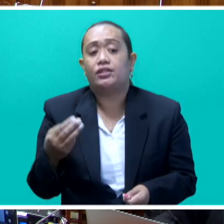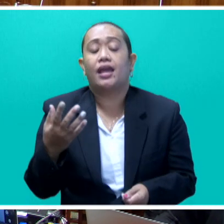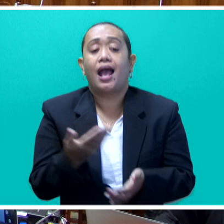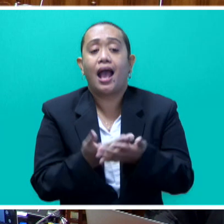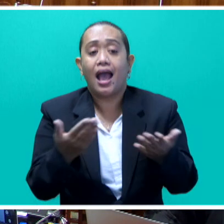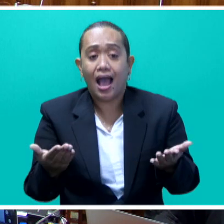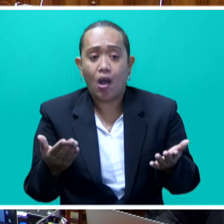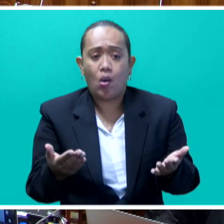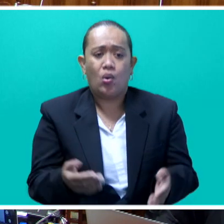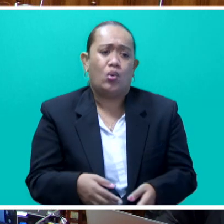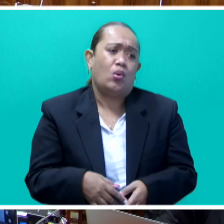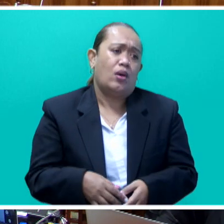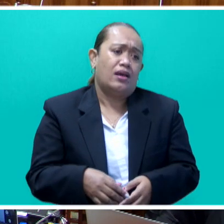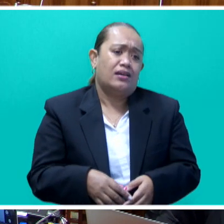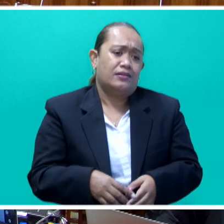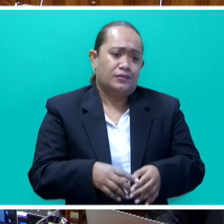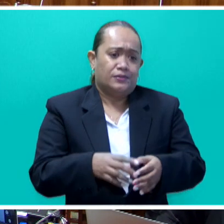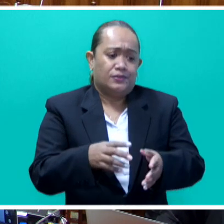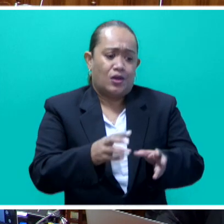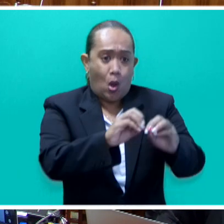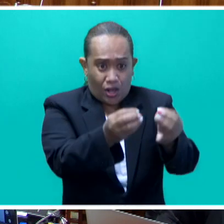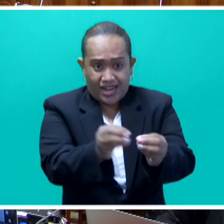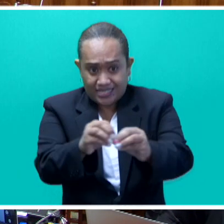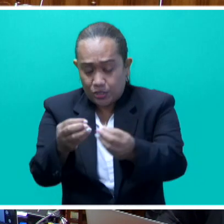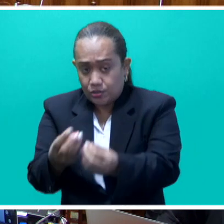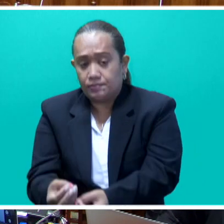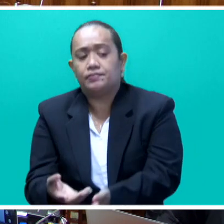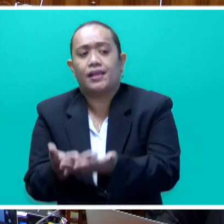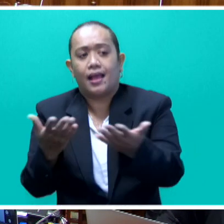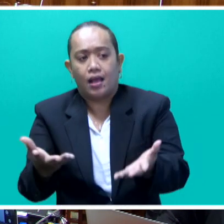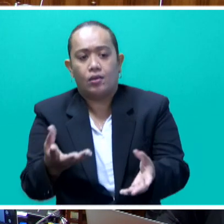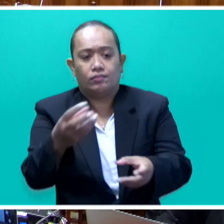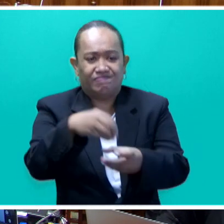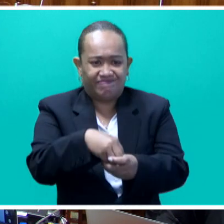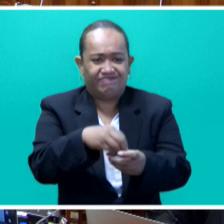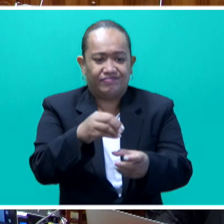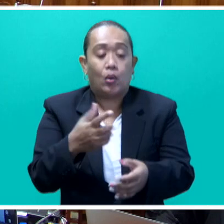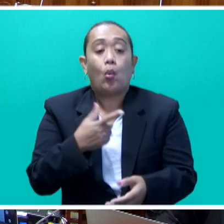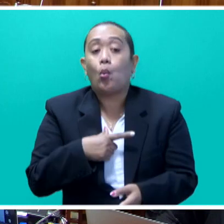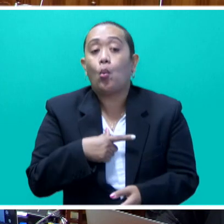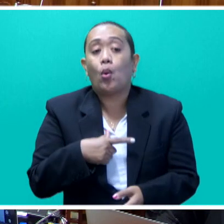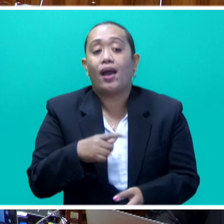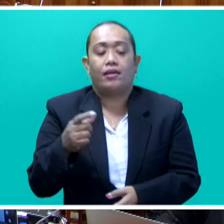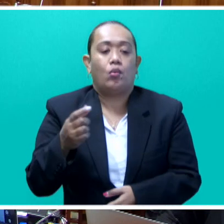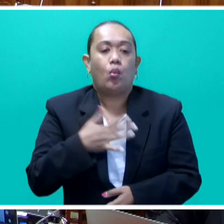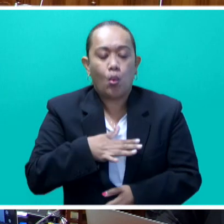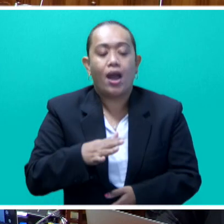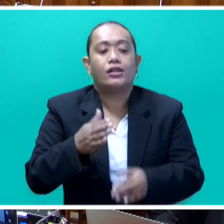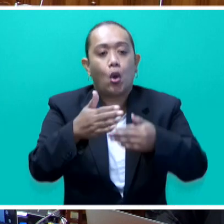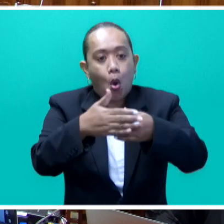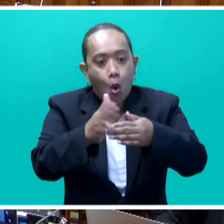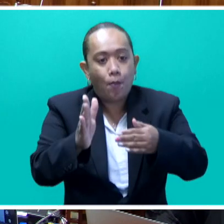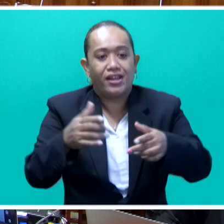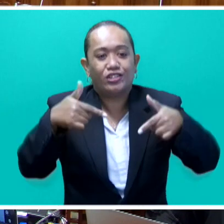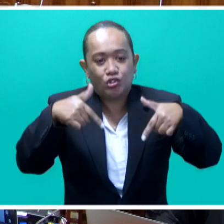to discuss a market re-entry. Fiji's goal is to safely reopen travel and tourism, hopefully